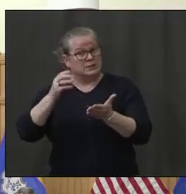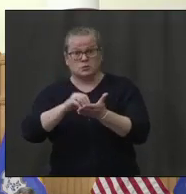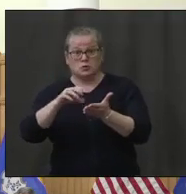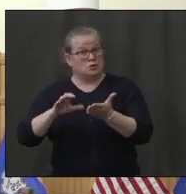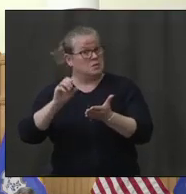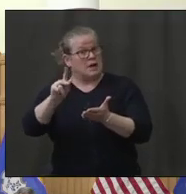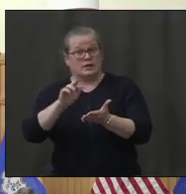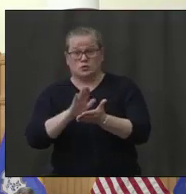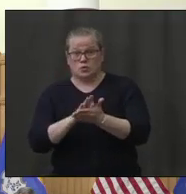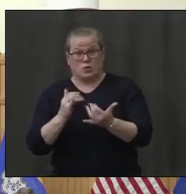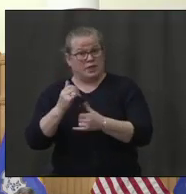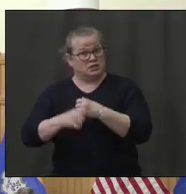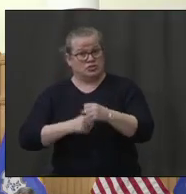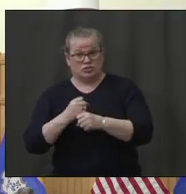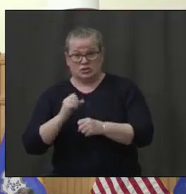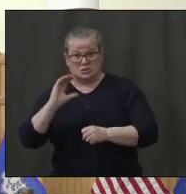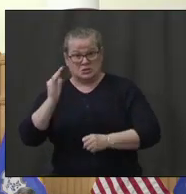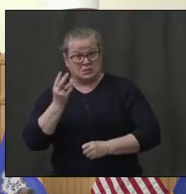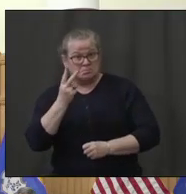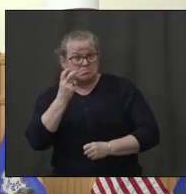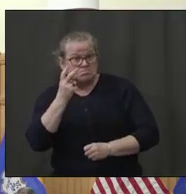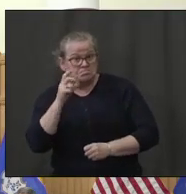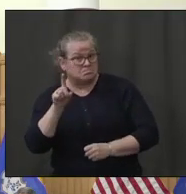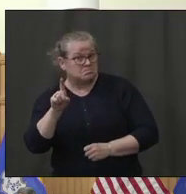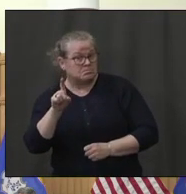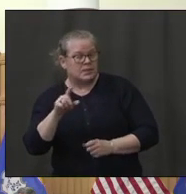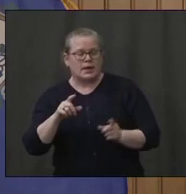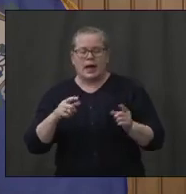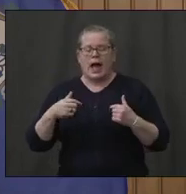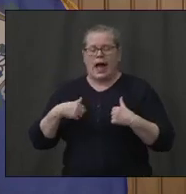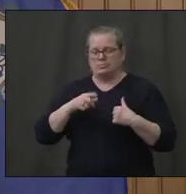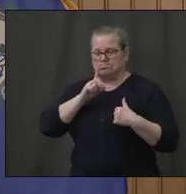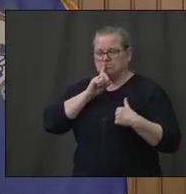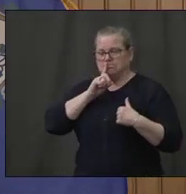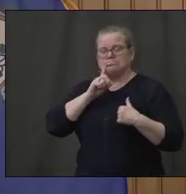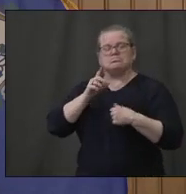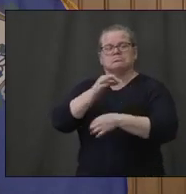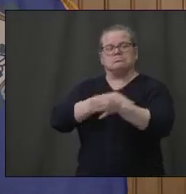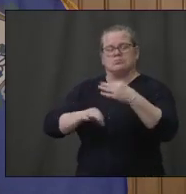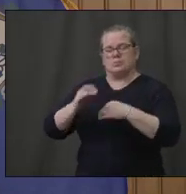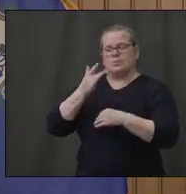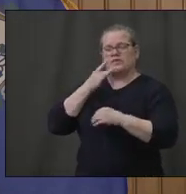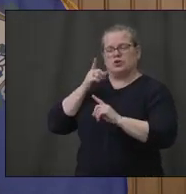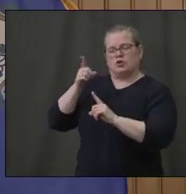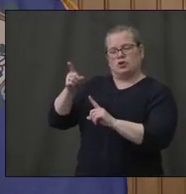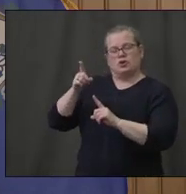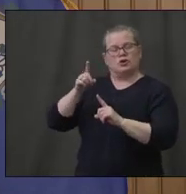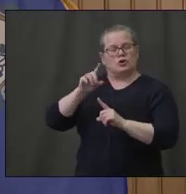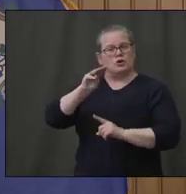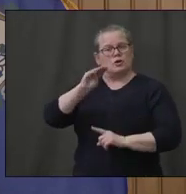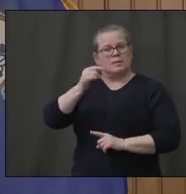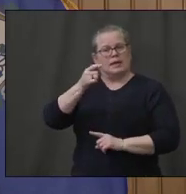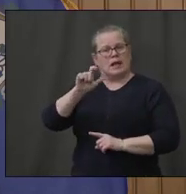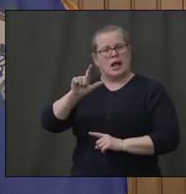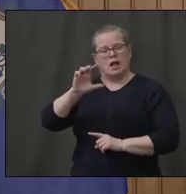year? Well, I'm going to leave that up to Miguel Cardona, but I think you can see the dates on these